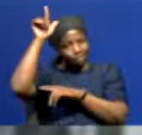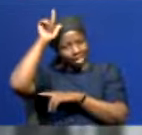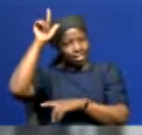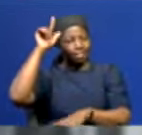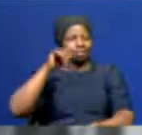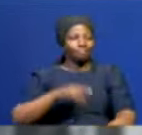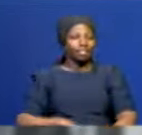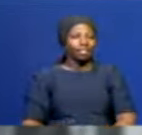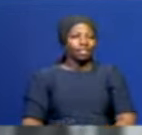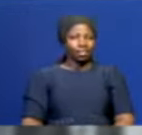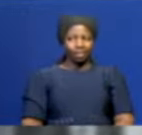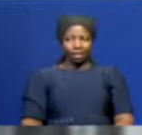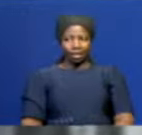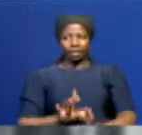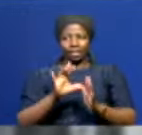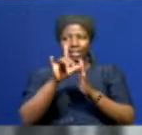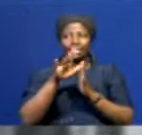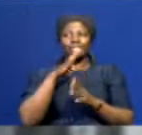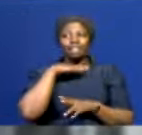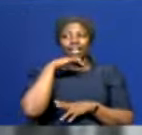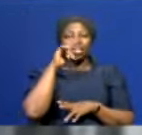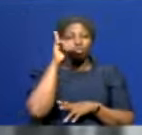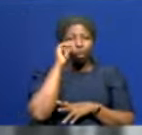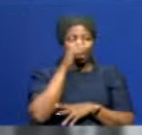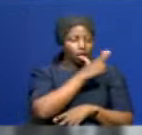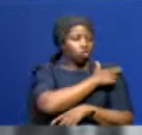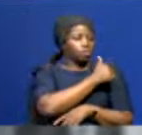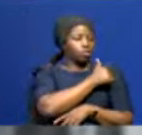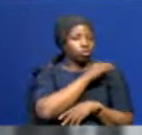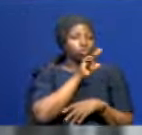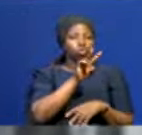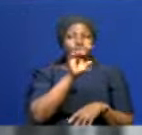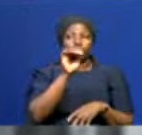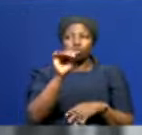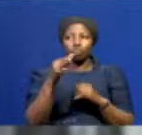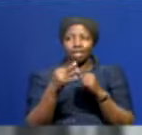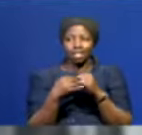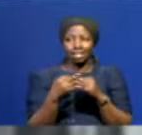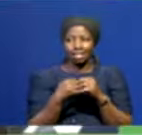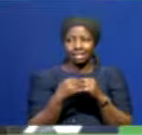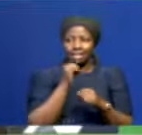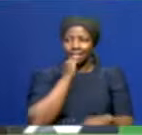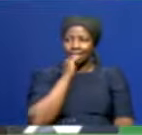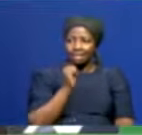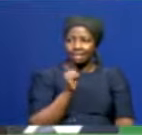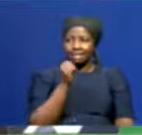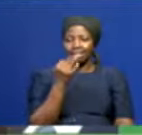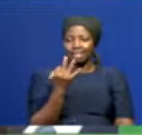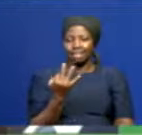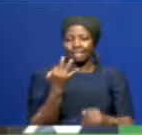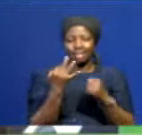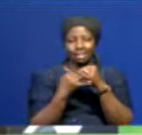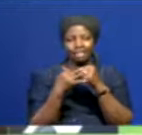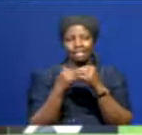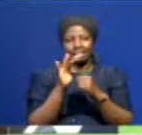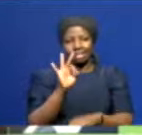Mazeras. He died in a Mombasa hospital in 2008, aged 83